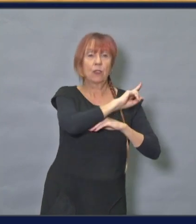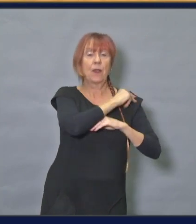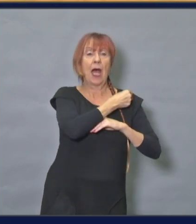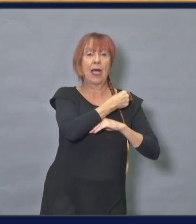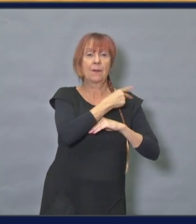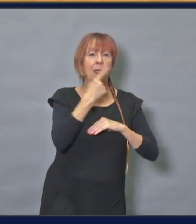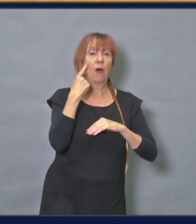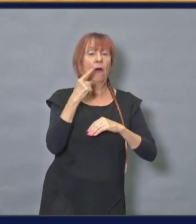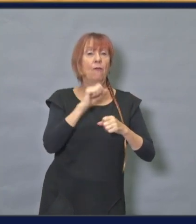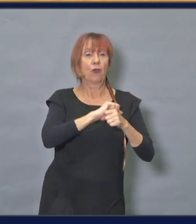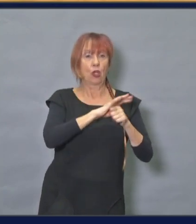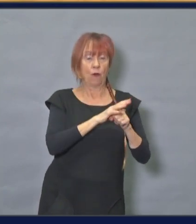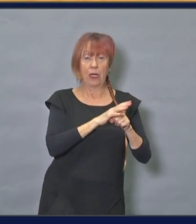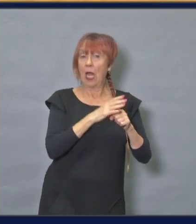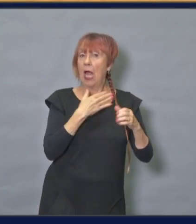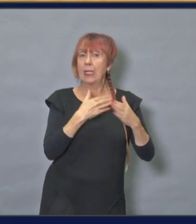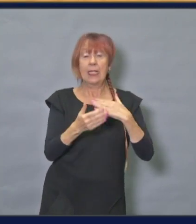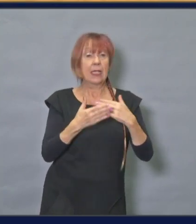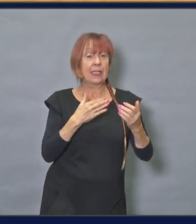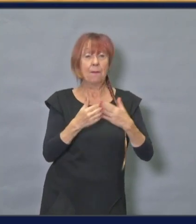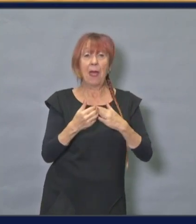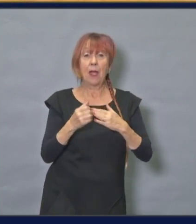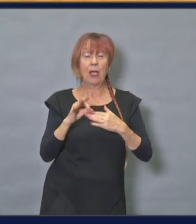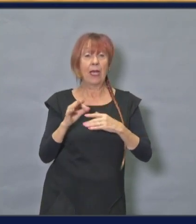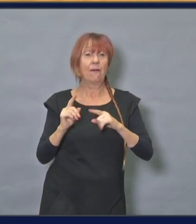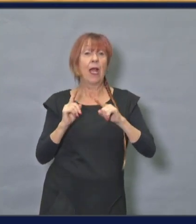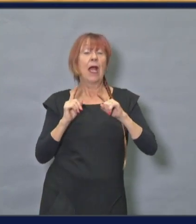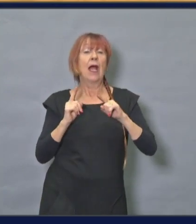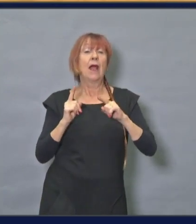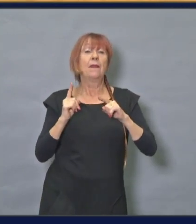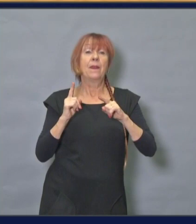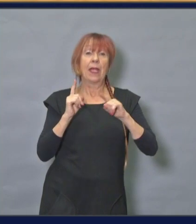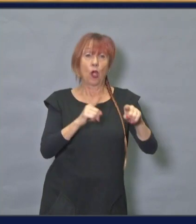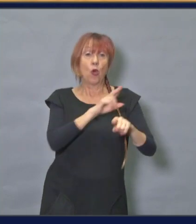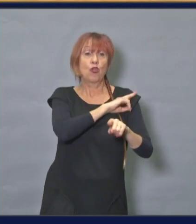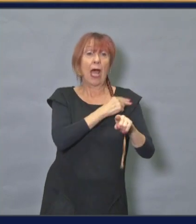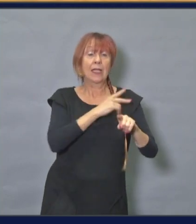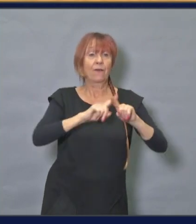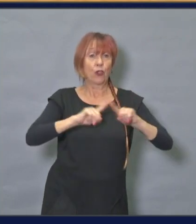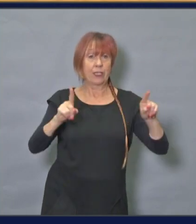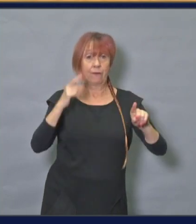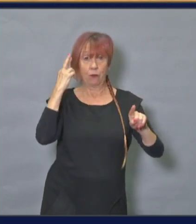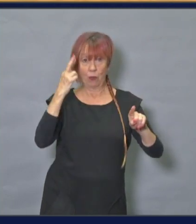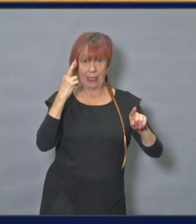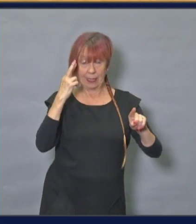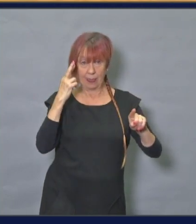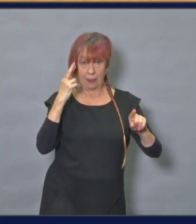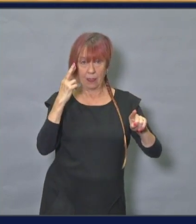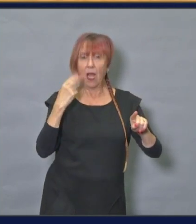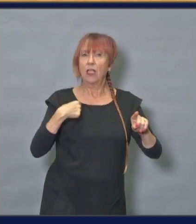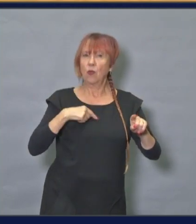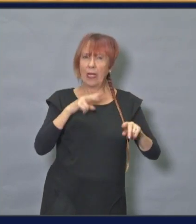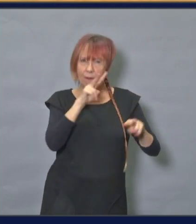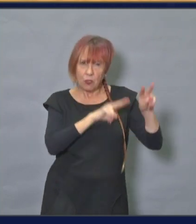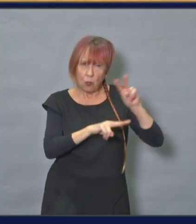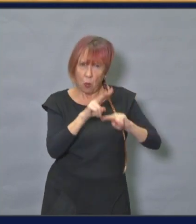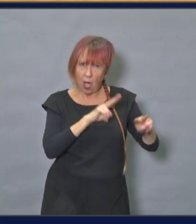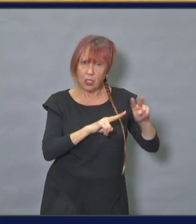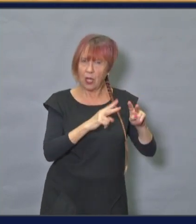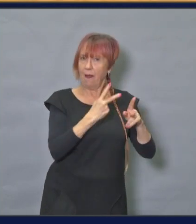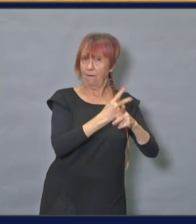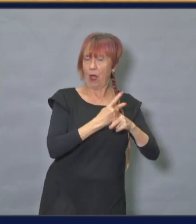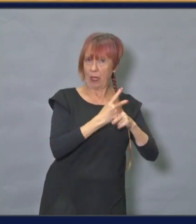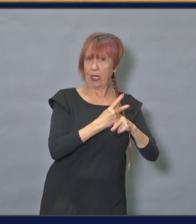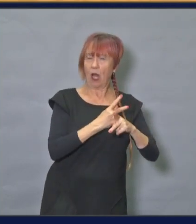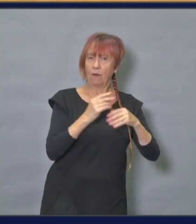for COVID-19, even if they're hospitalized for an entirely different reason. So we'll need to watch this information carefully over the